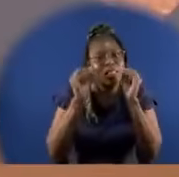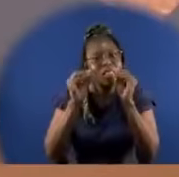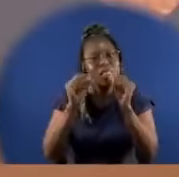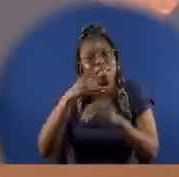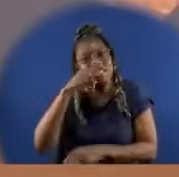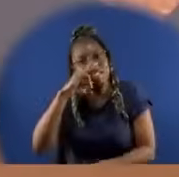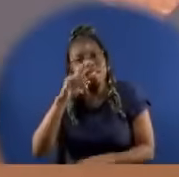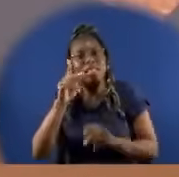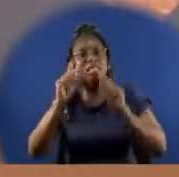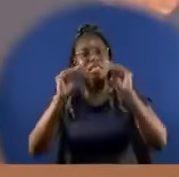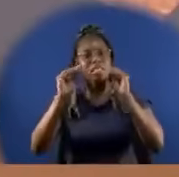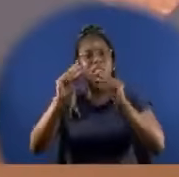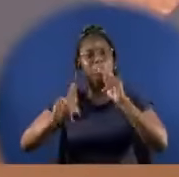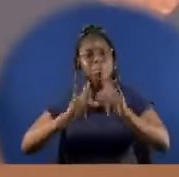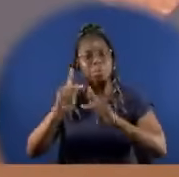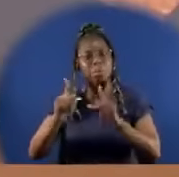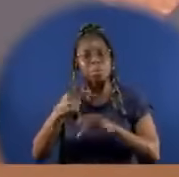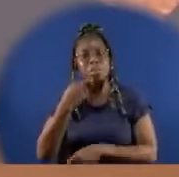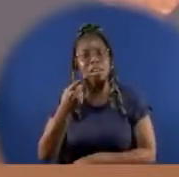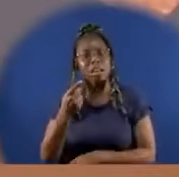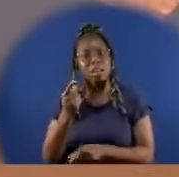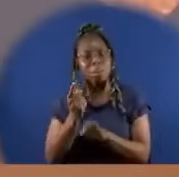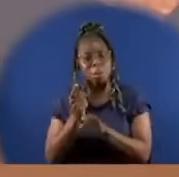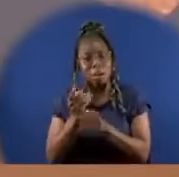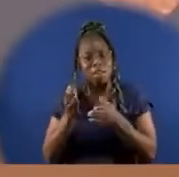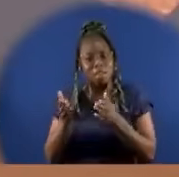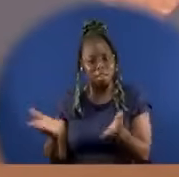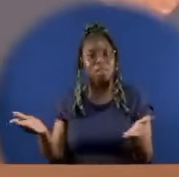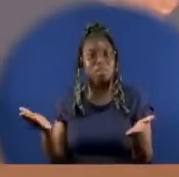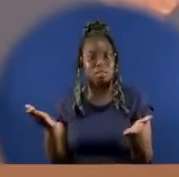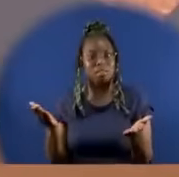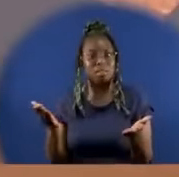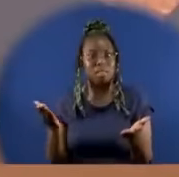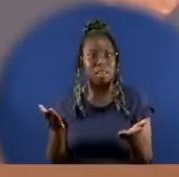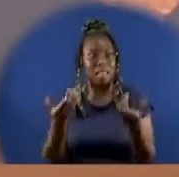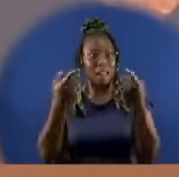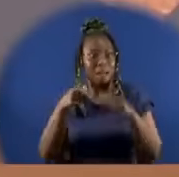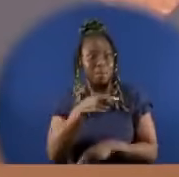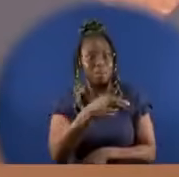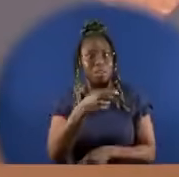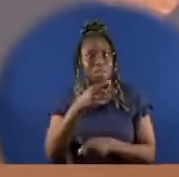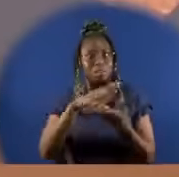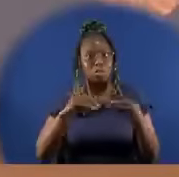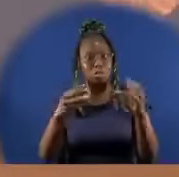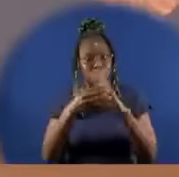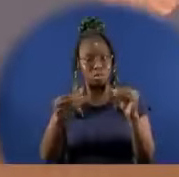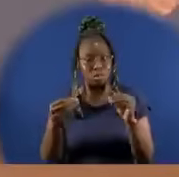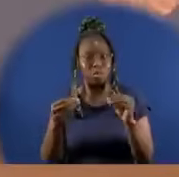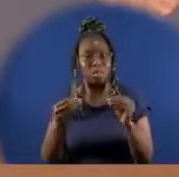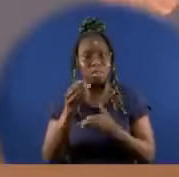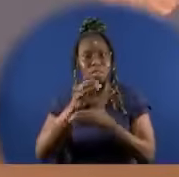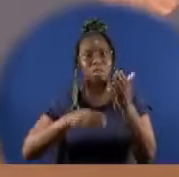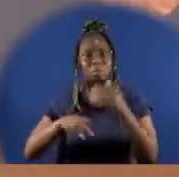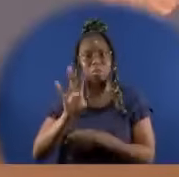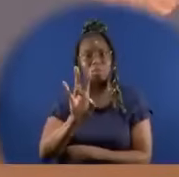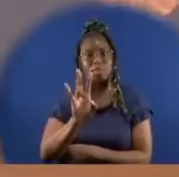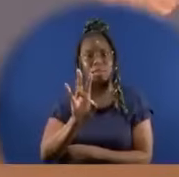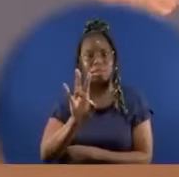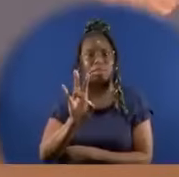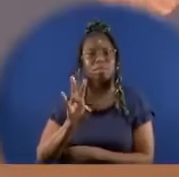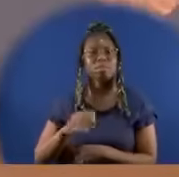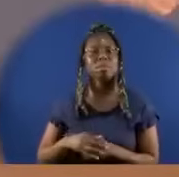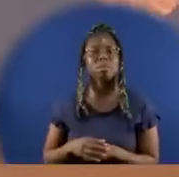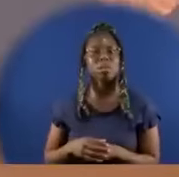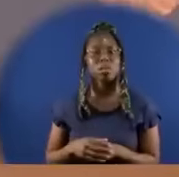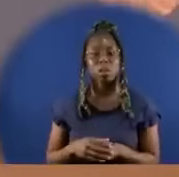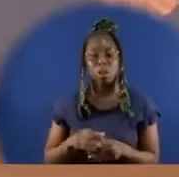dear friends, is precisely what's happening in this gospel as recorded by the writer Luke at chapter 7. In this first scene